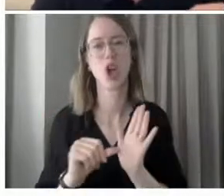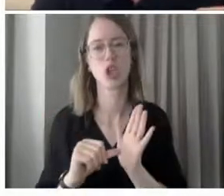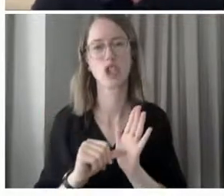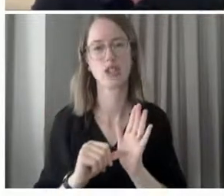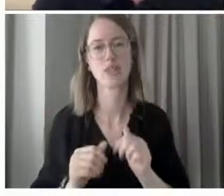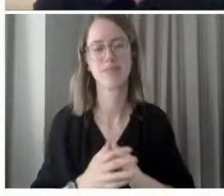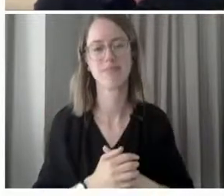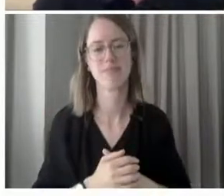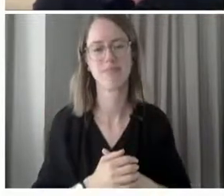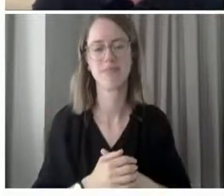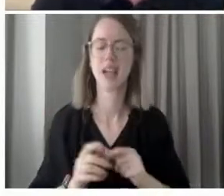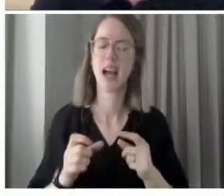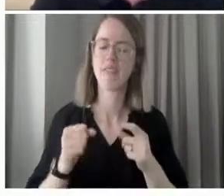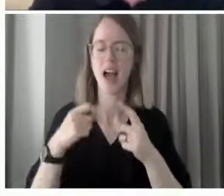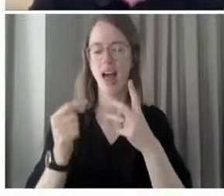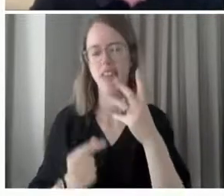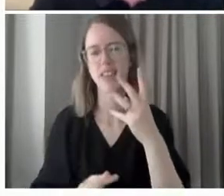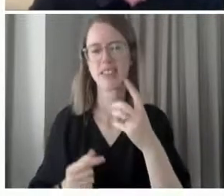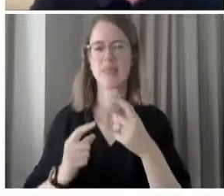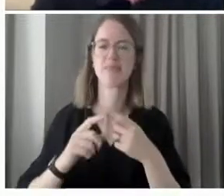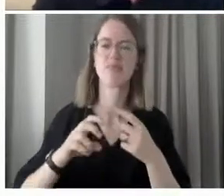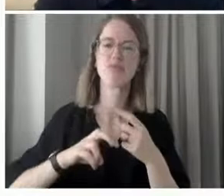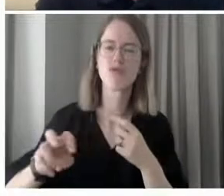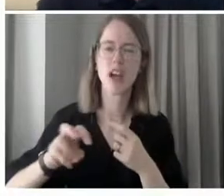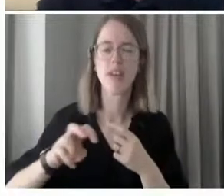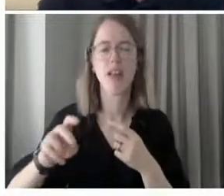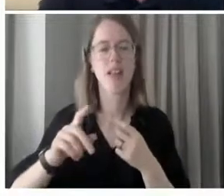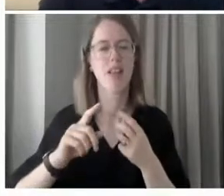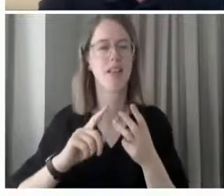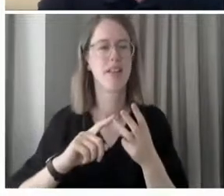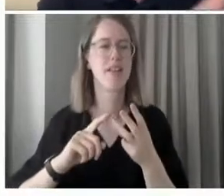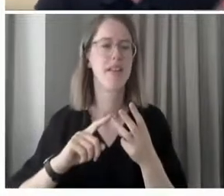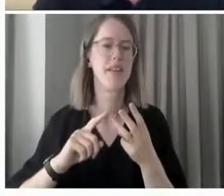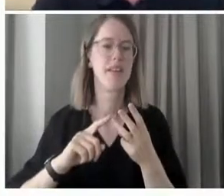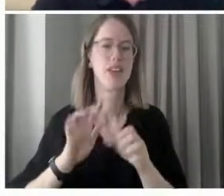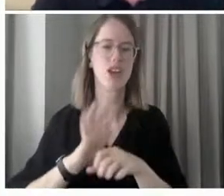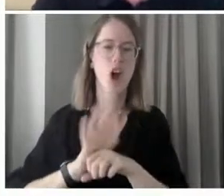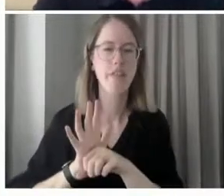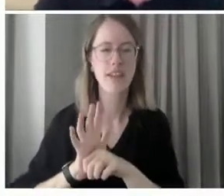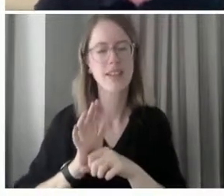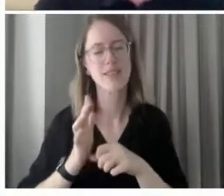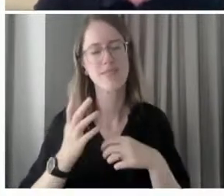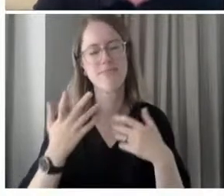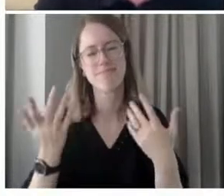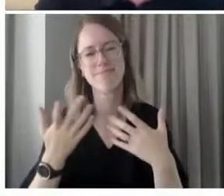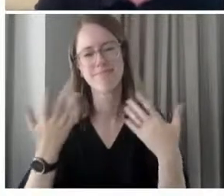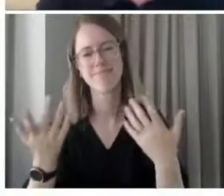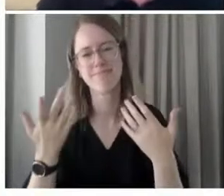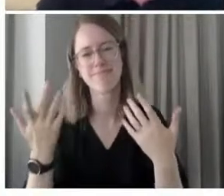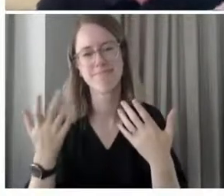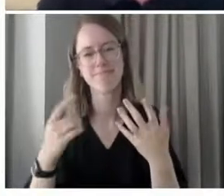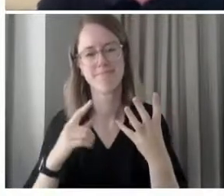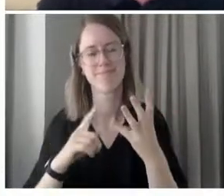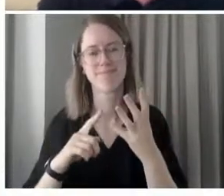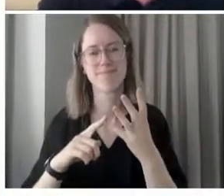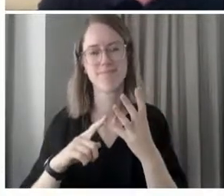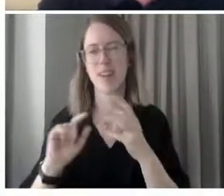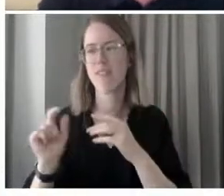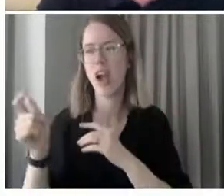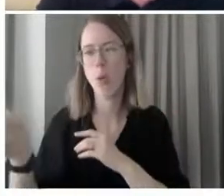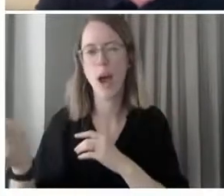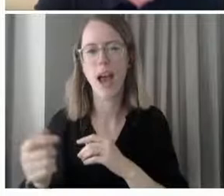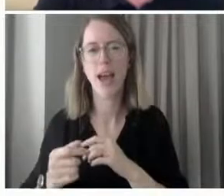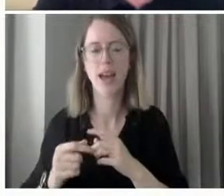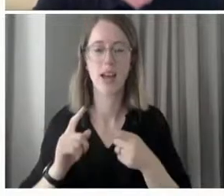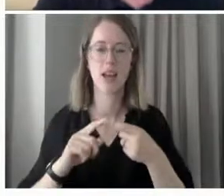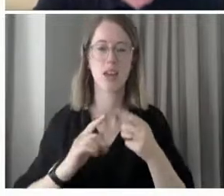There's other things on there as well, travel and, COVID and, things not being on locally and things. But by far, the